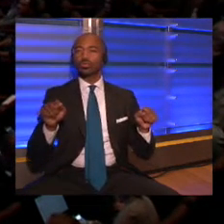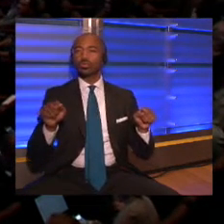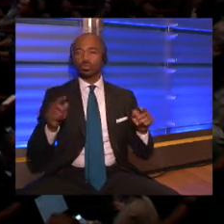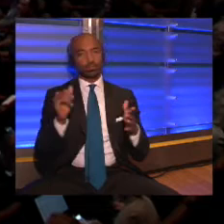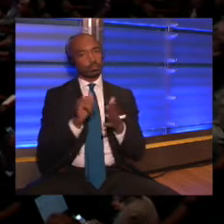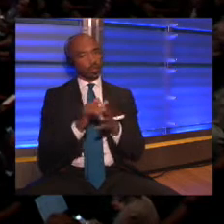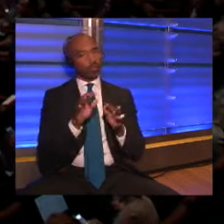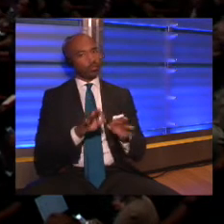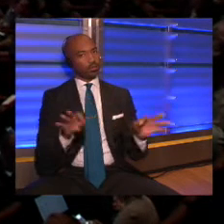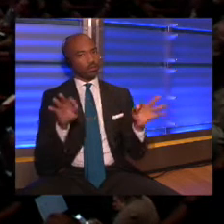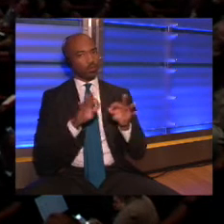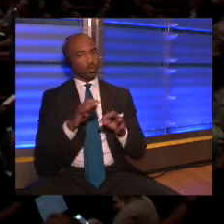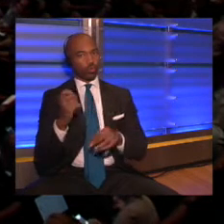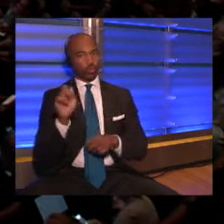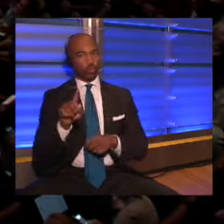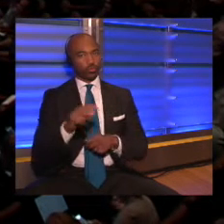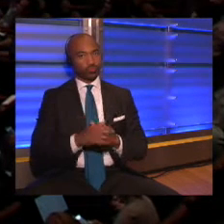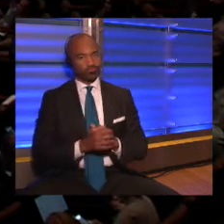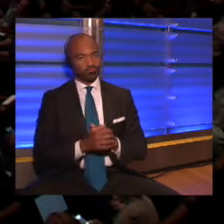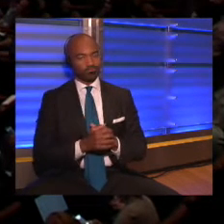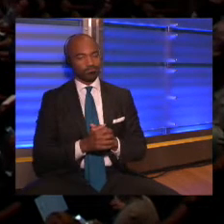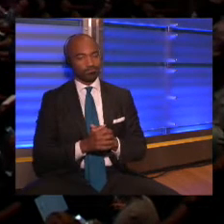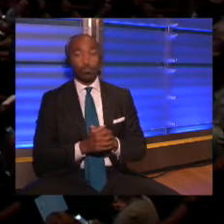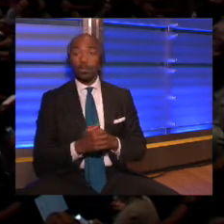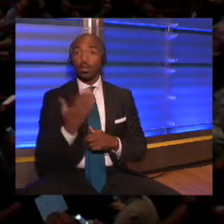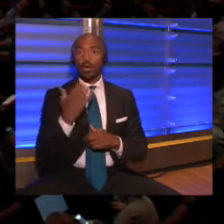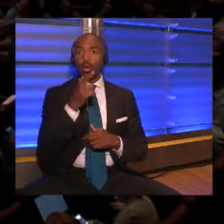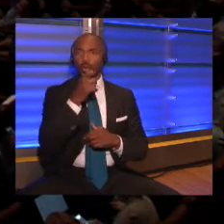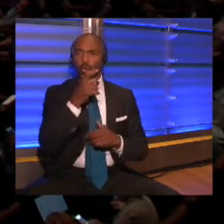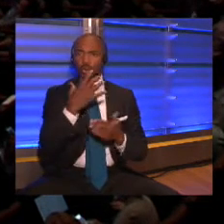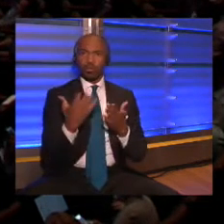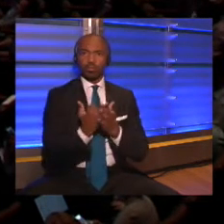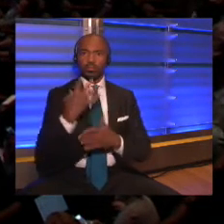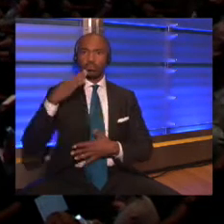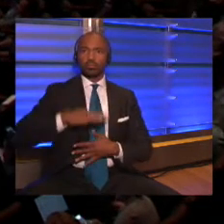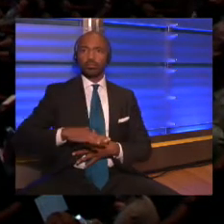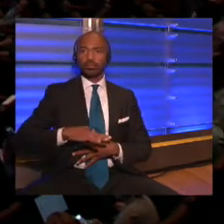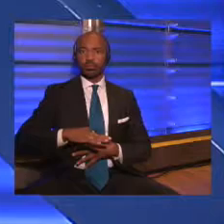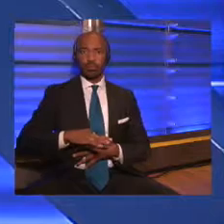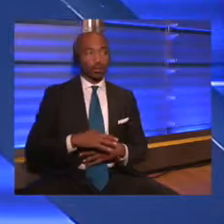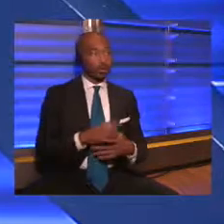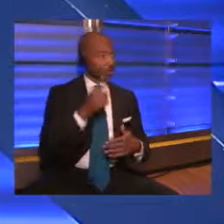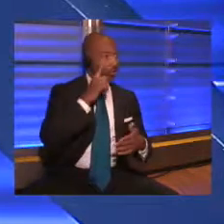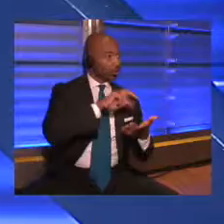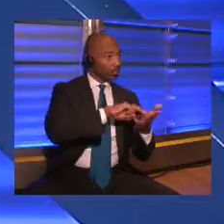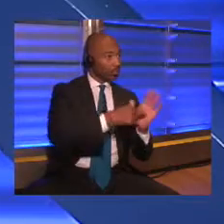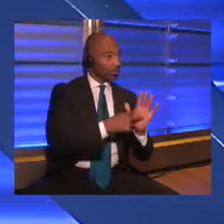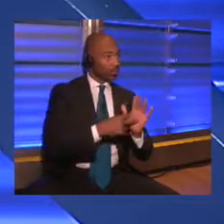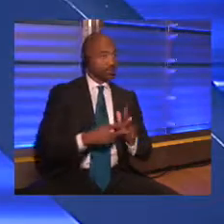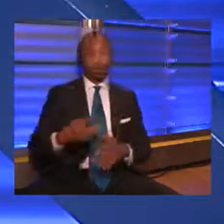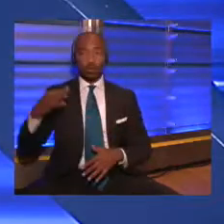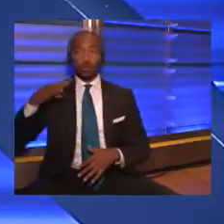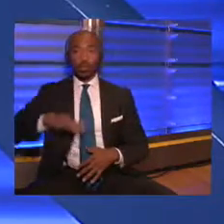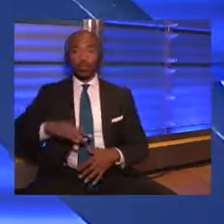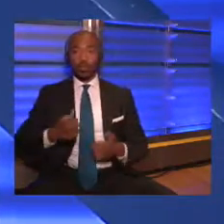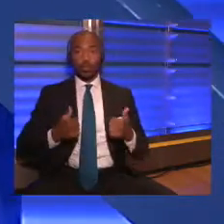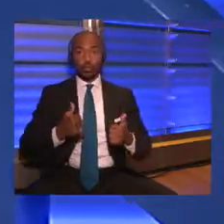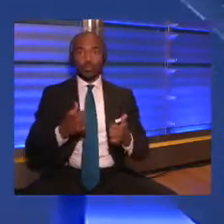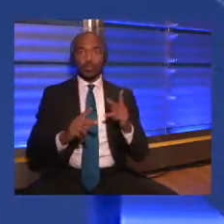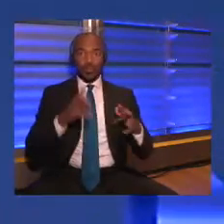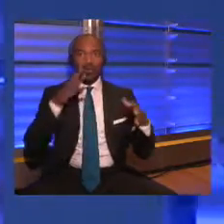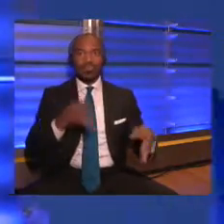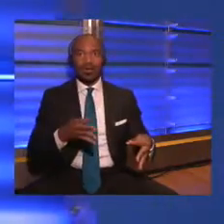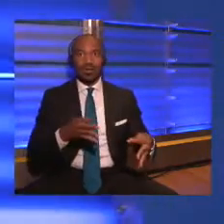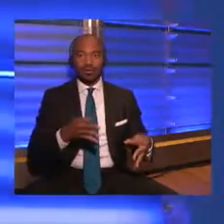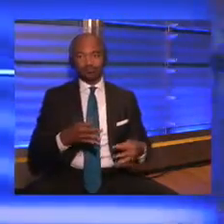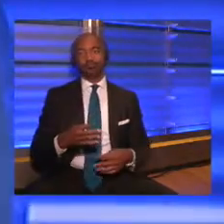question, because what do you think wins out more times than not, purpose or profit? Profit, right? 99